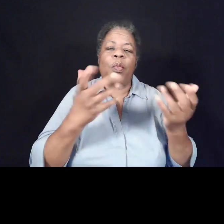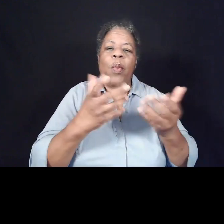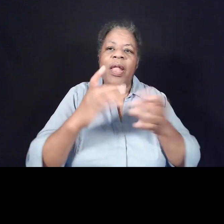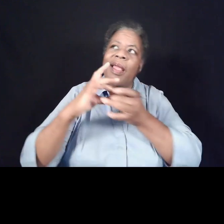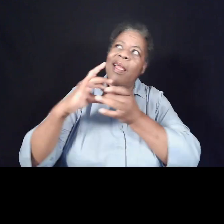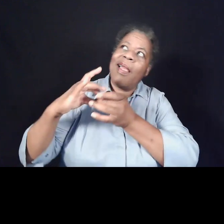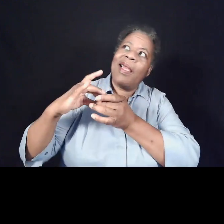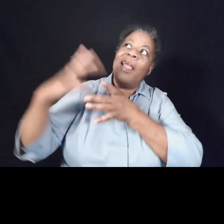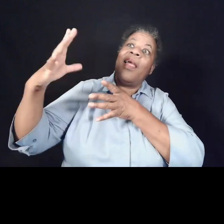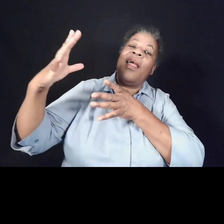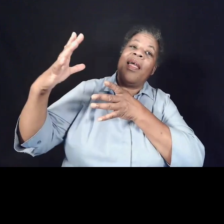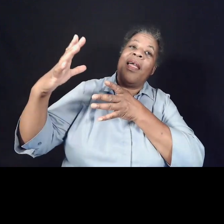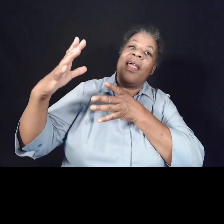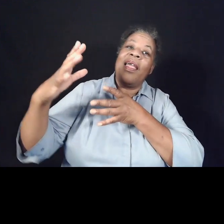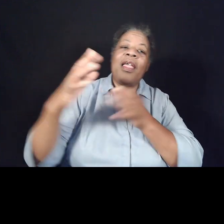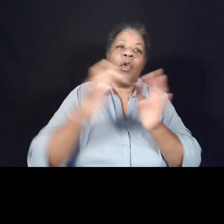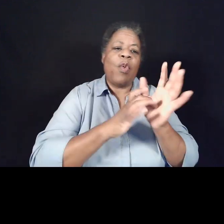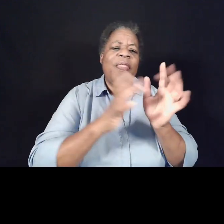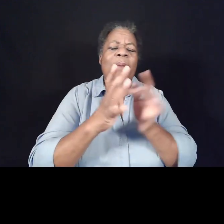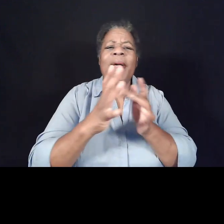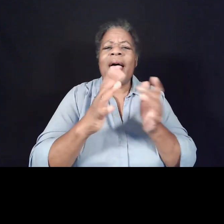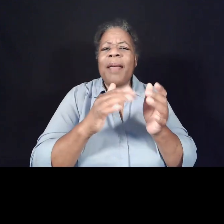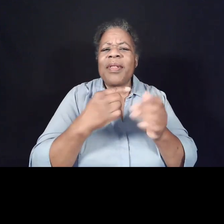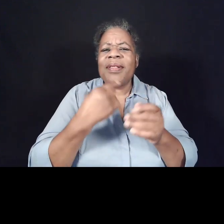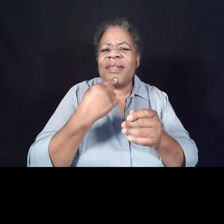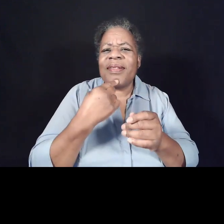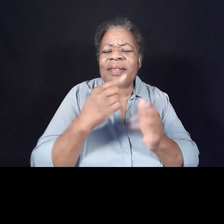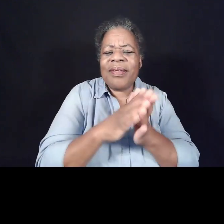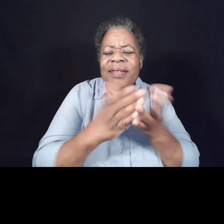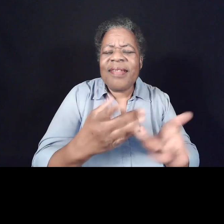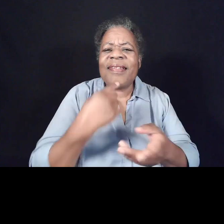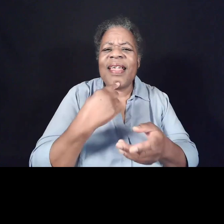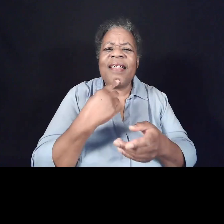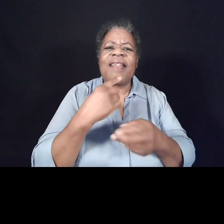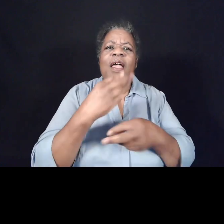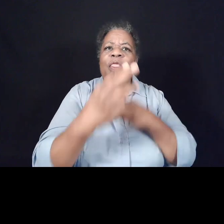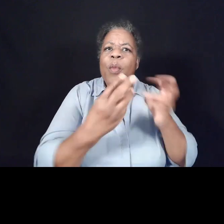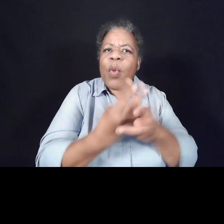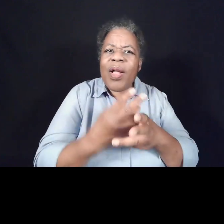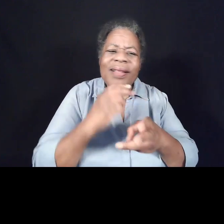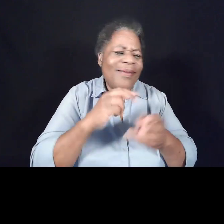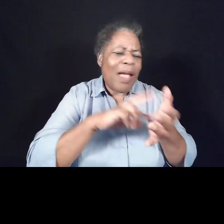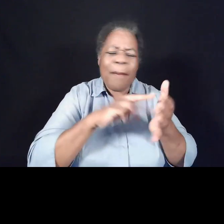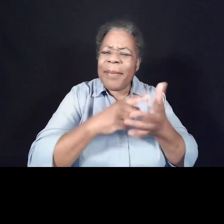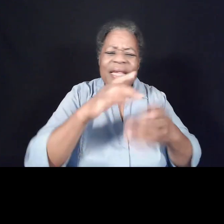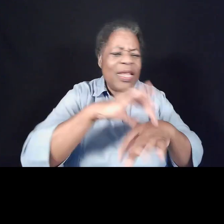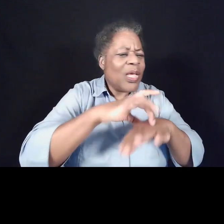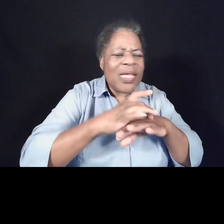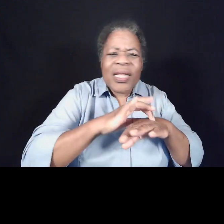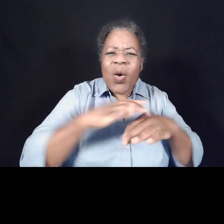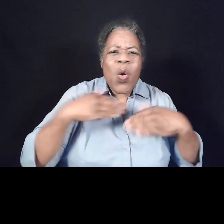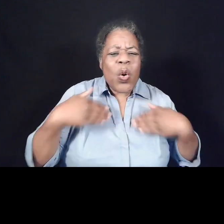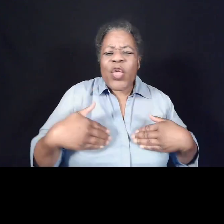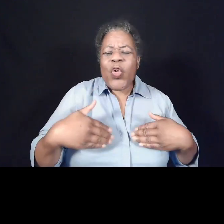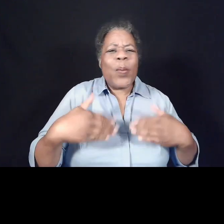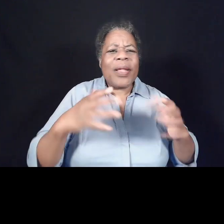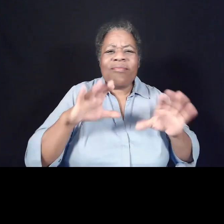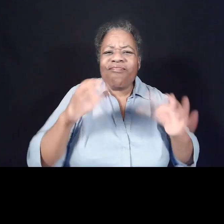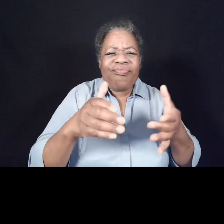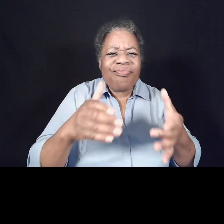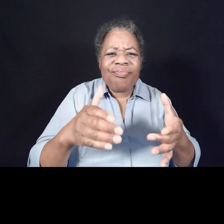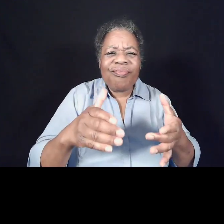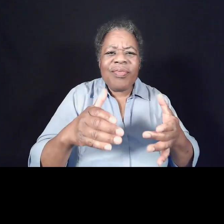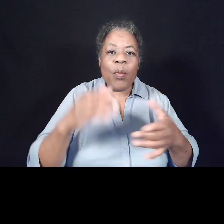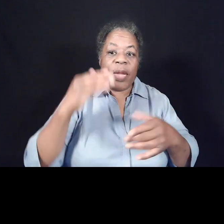Now, when the Bible talks about the world, it's not talking about planet Earth or the human race. We know from the